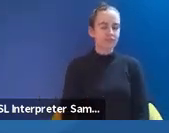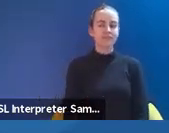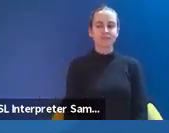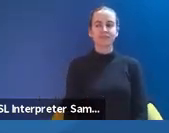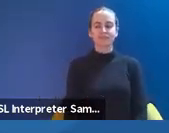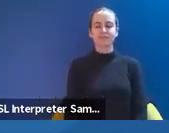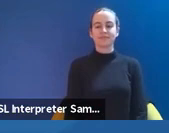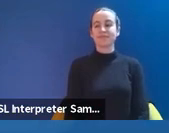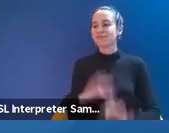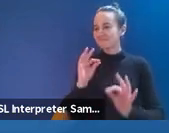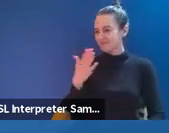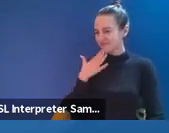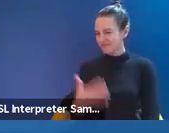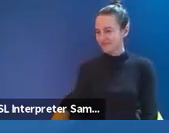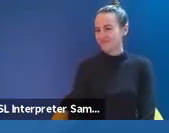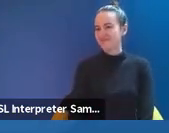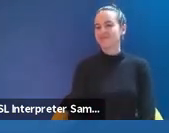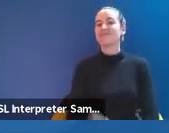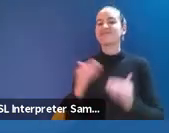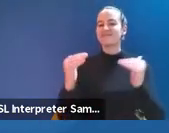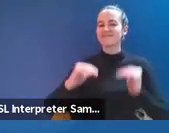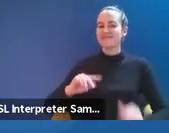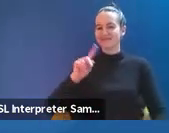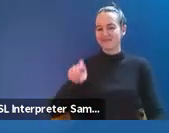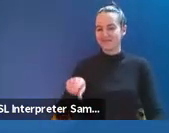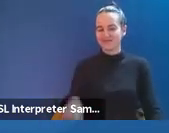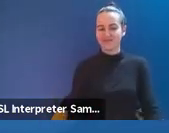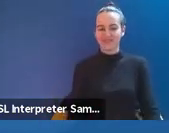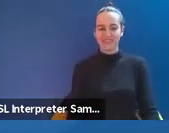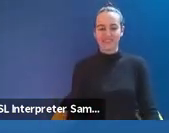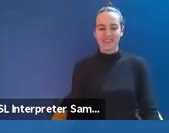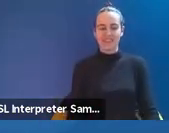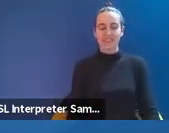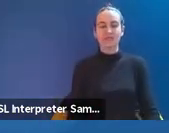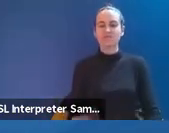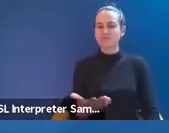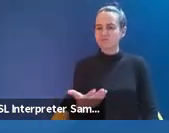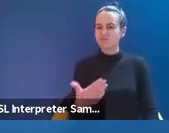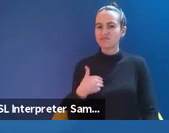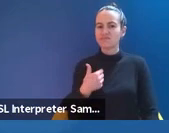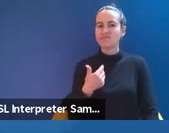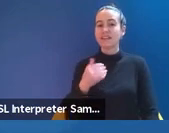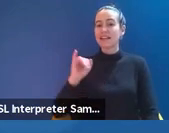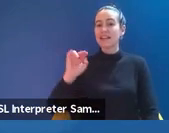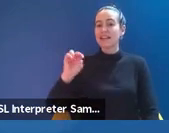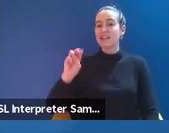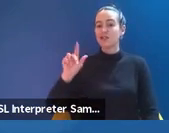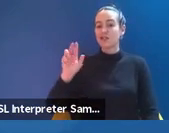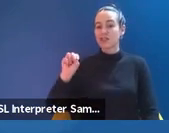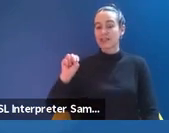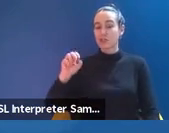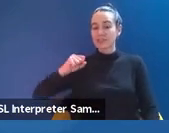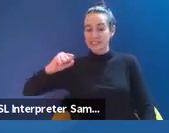Definitely. Thank you. The next question, is there any correlation with insulin resistance